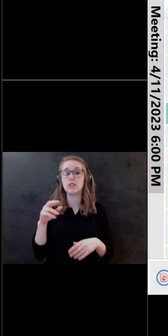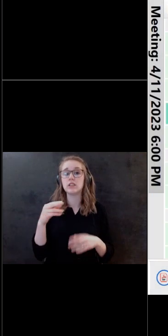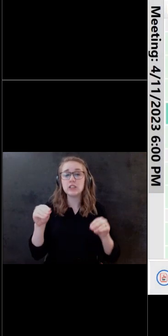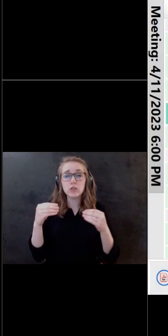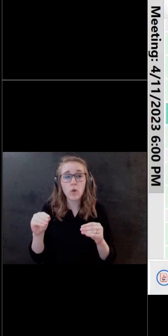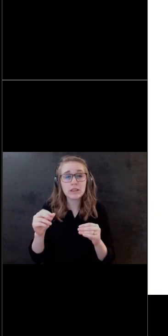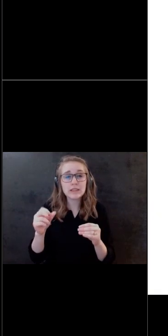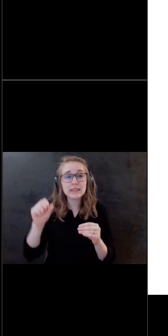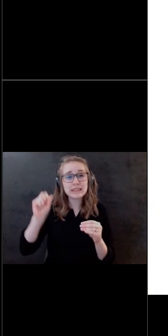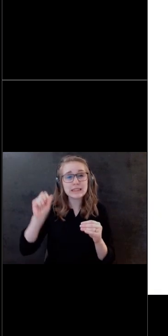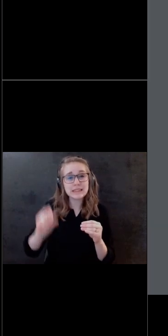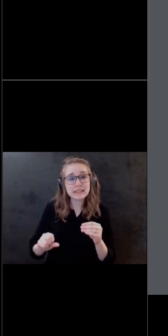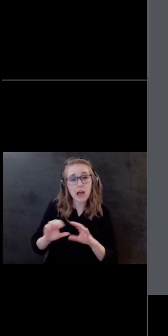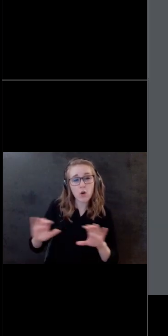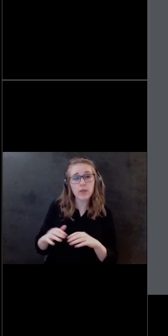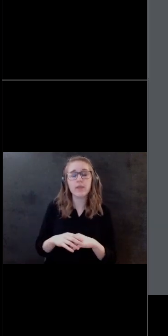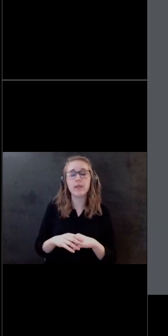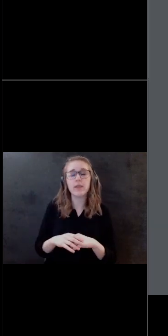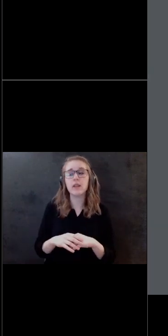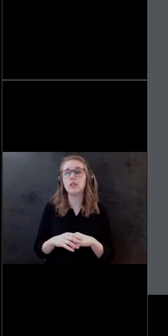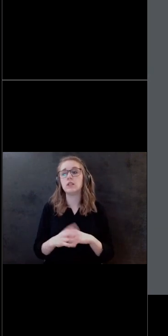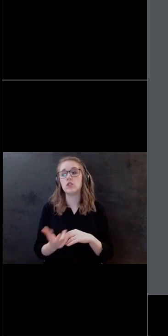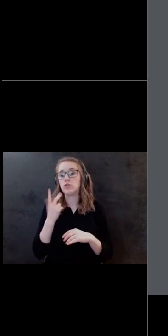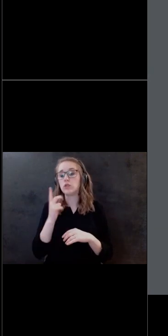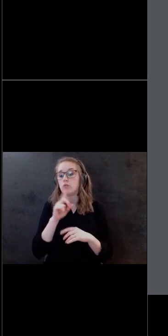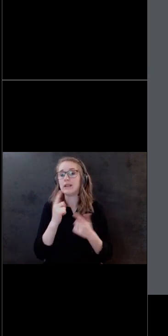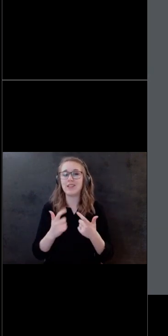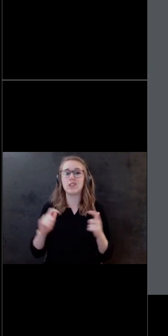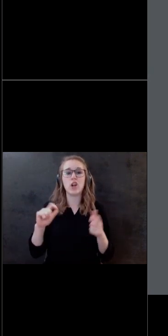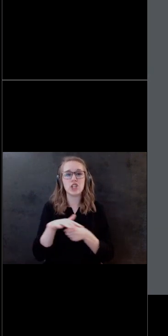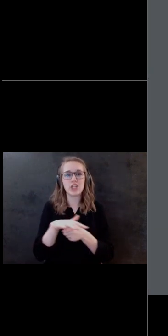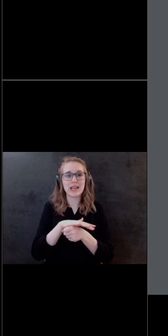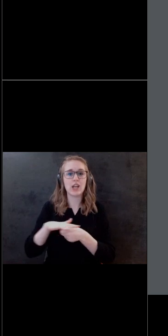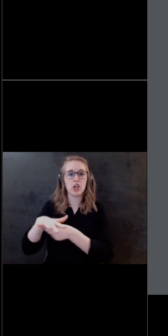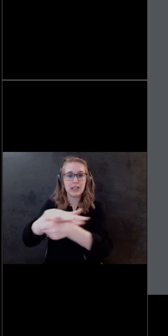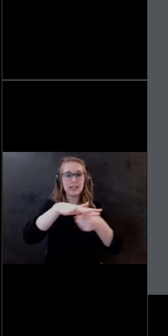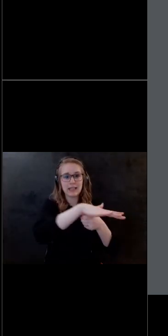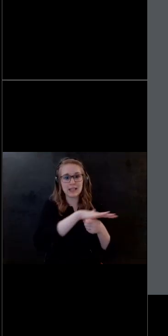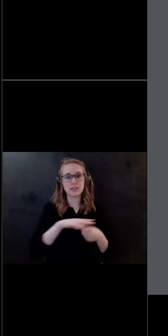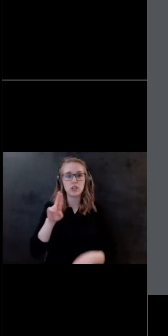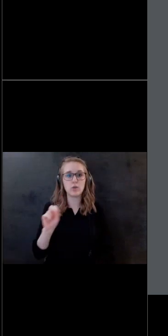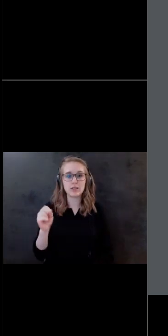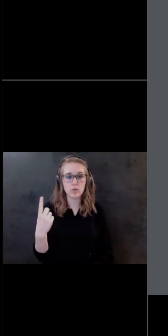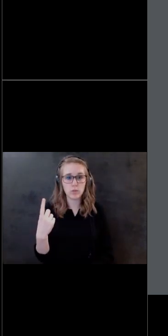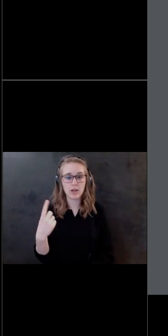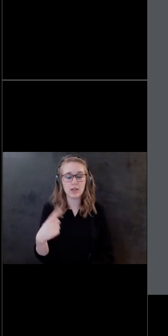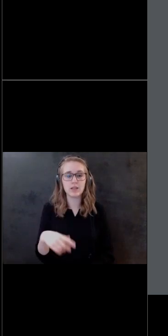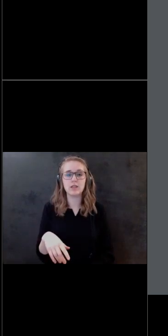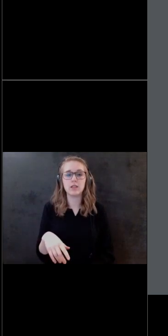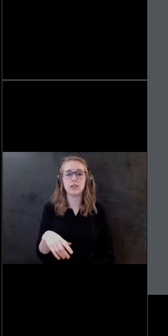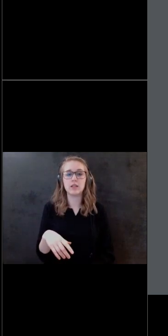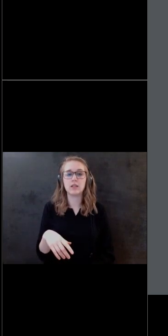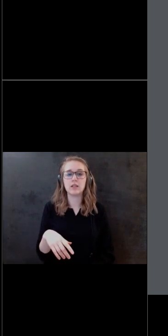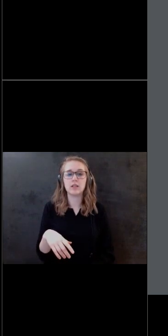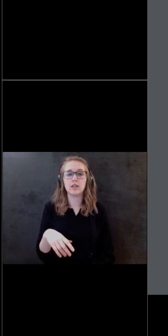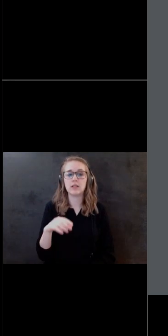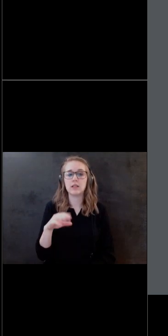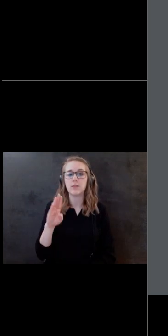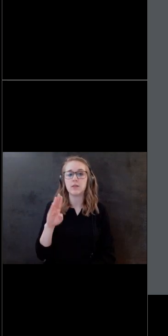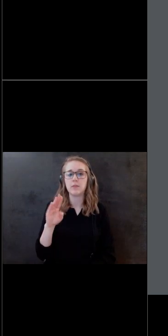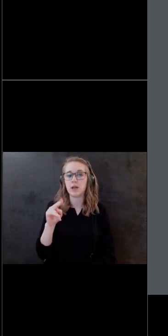end, three very large open spaces along US 1, and for significantly